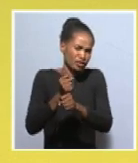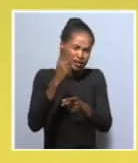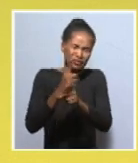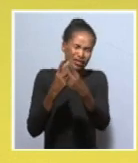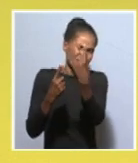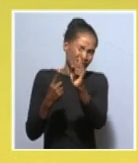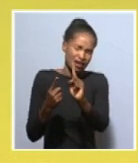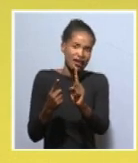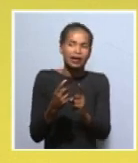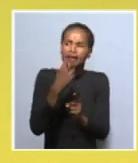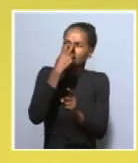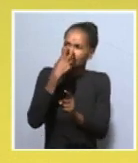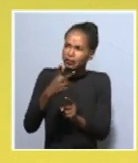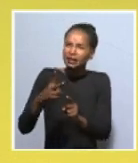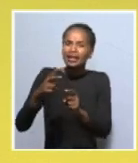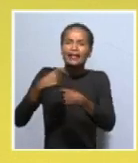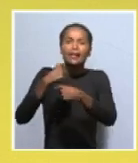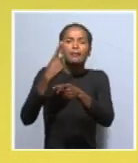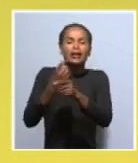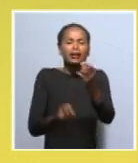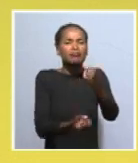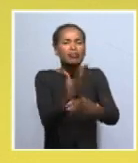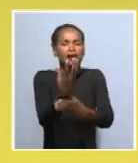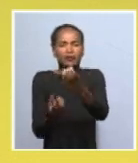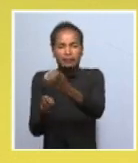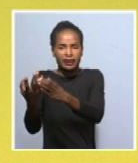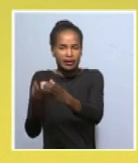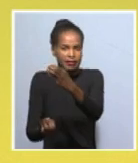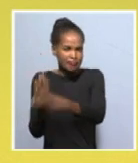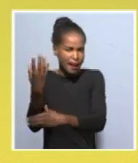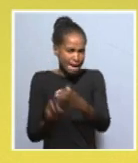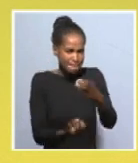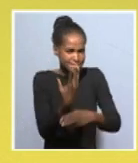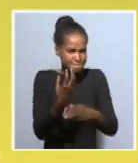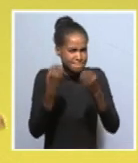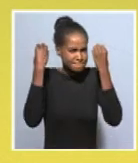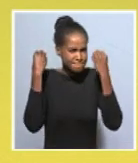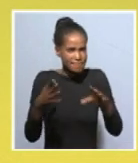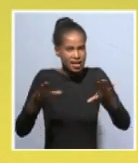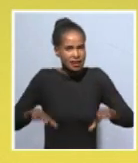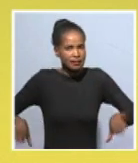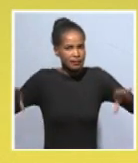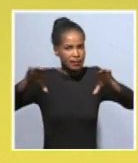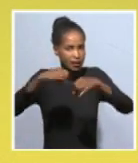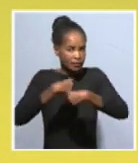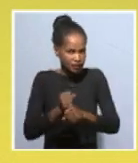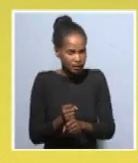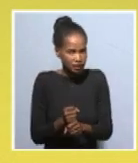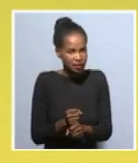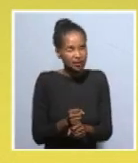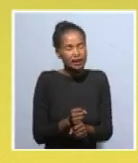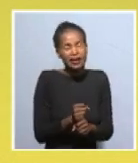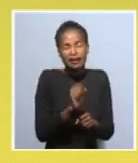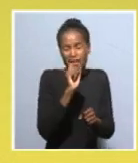whole operation and say, no, if we do this right and multiply it, then it